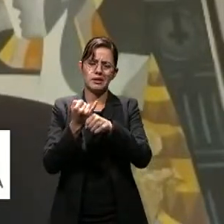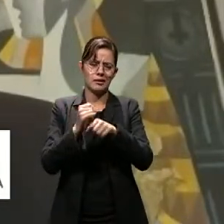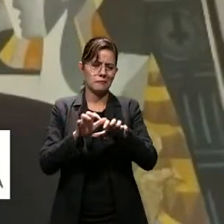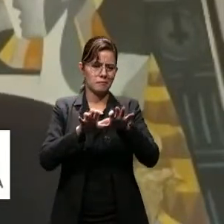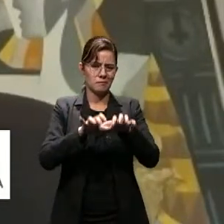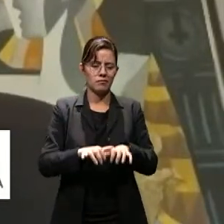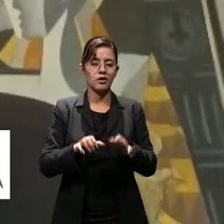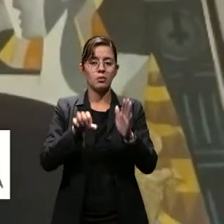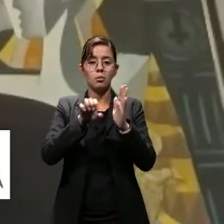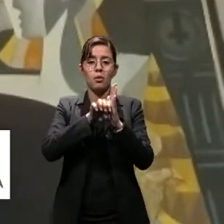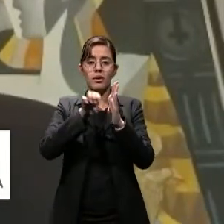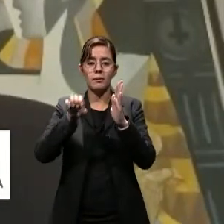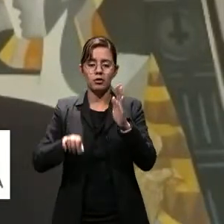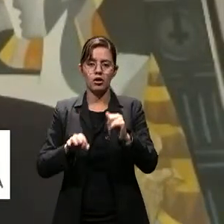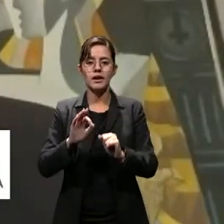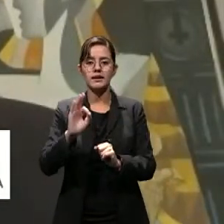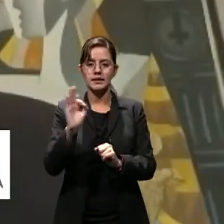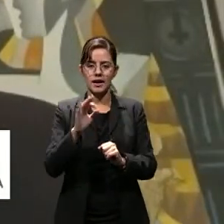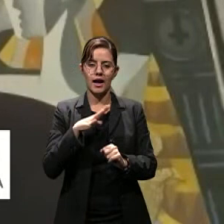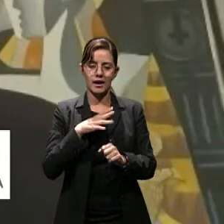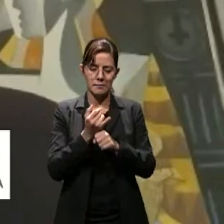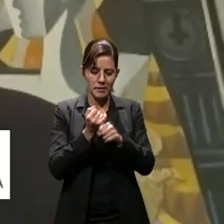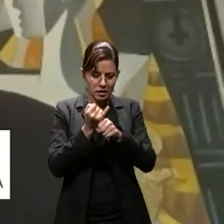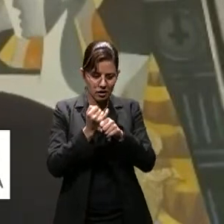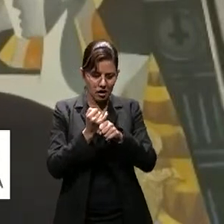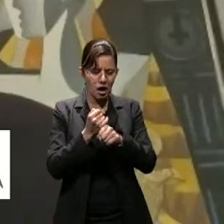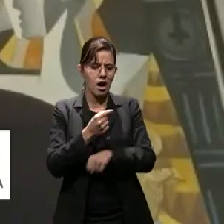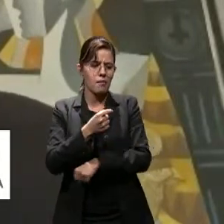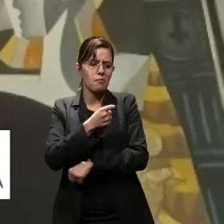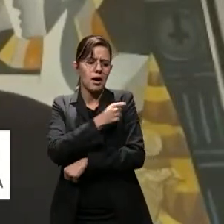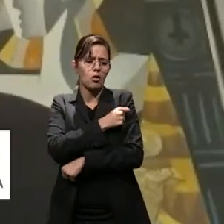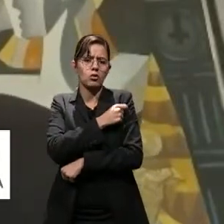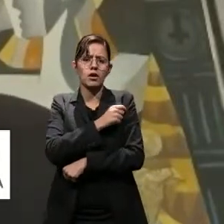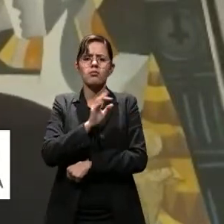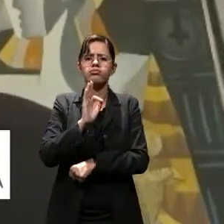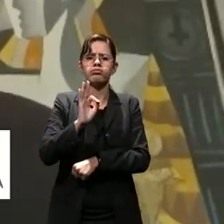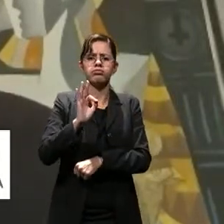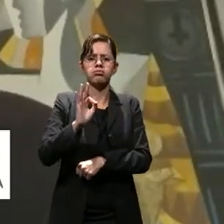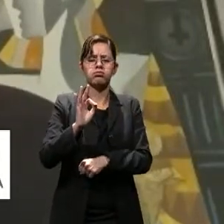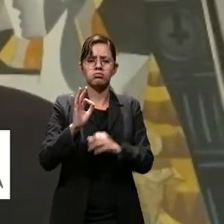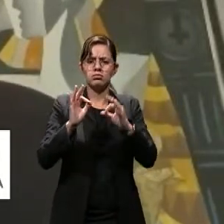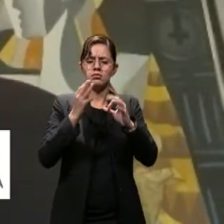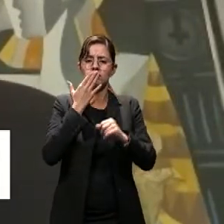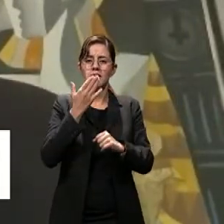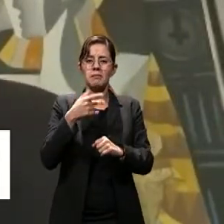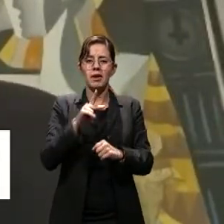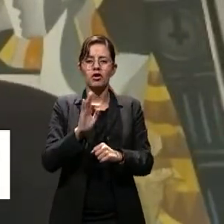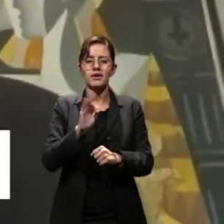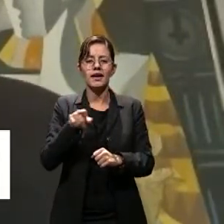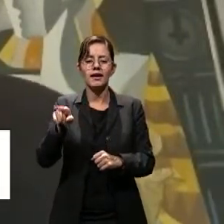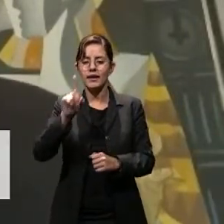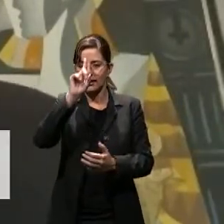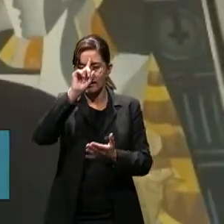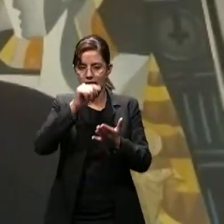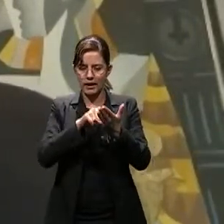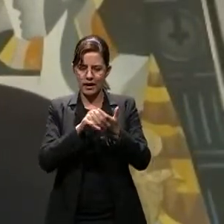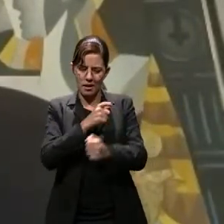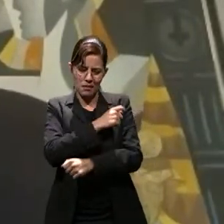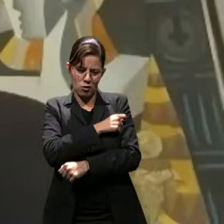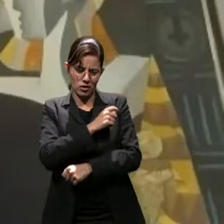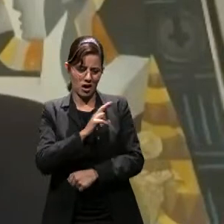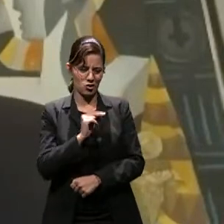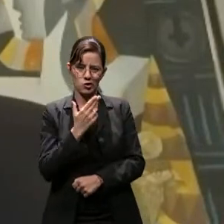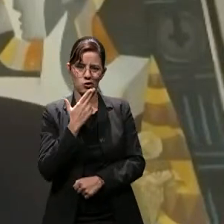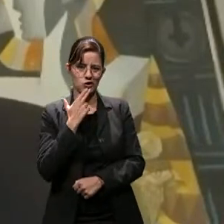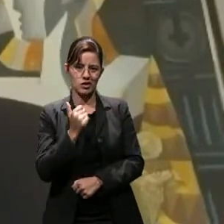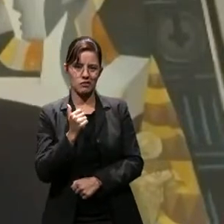going to have 100 studies that say this vaccine works, but that the citizen that believes that the vaccine does not